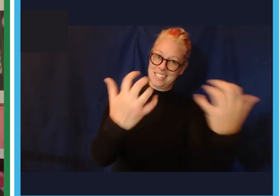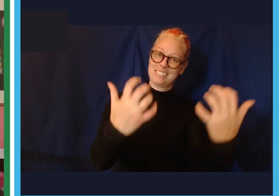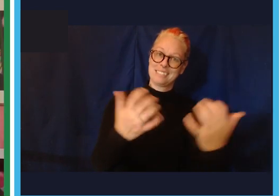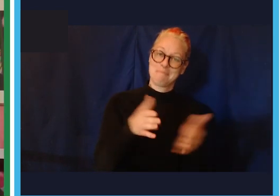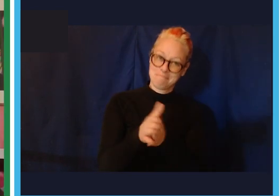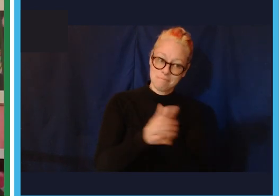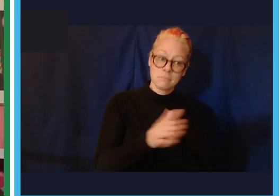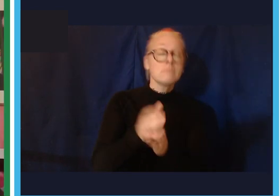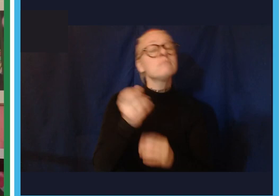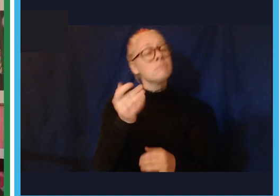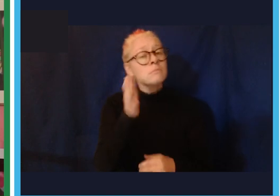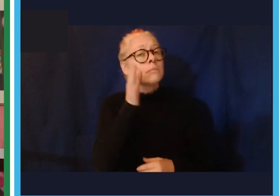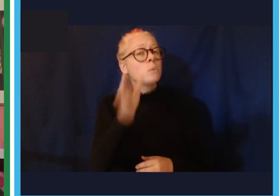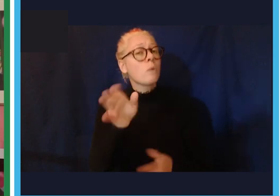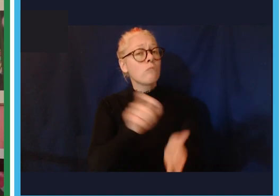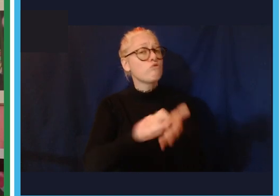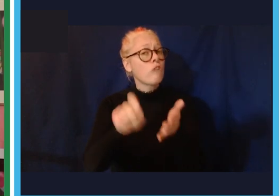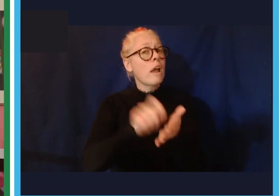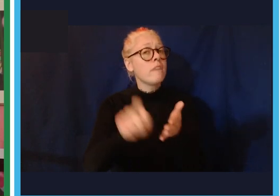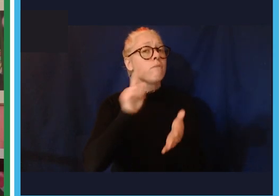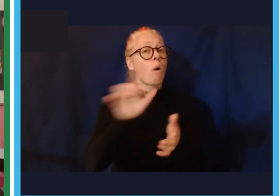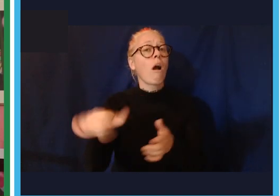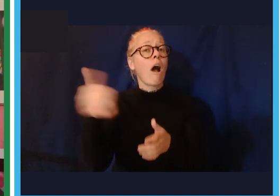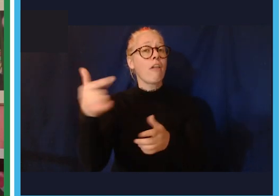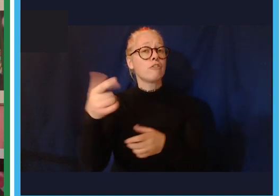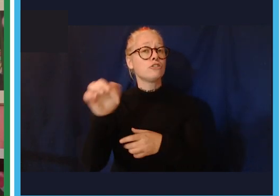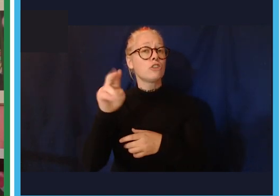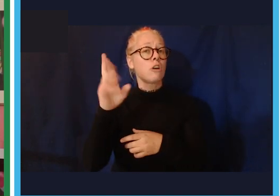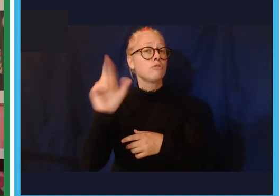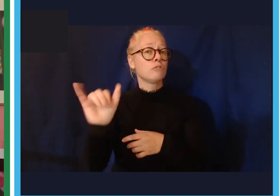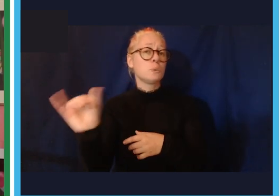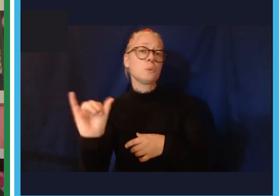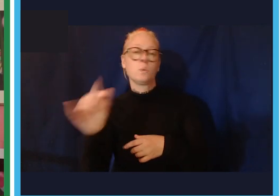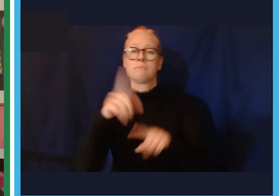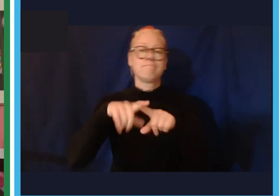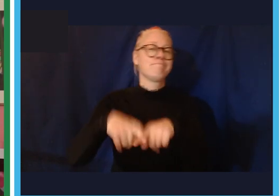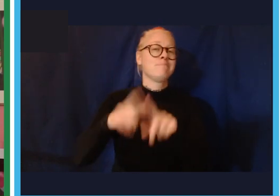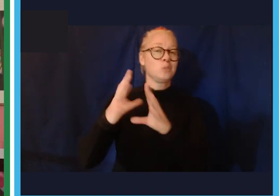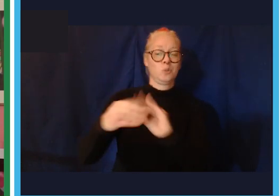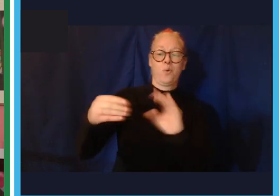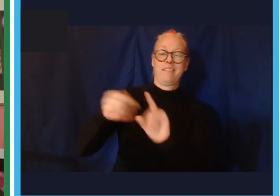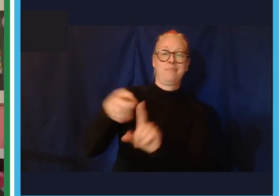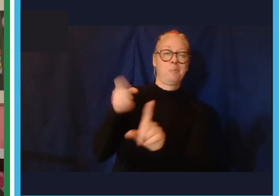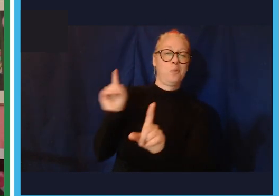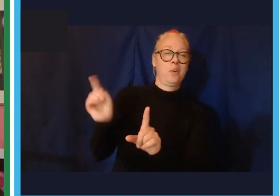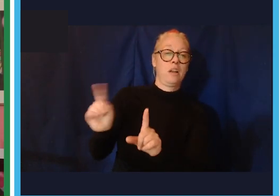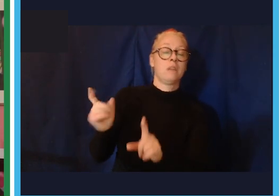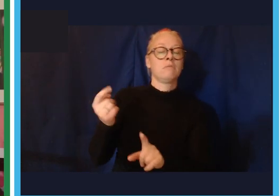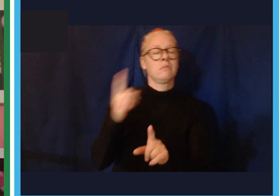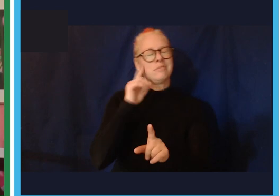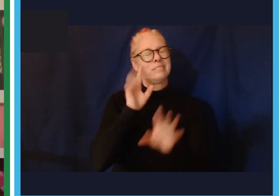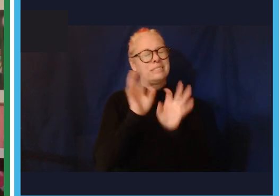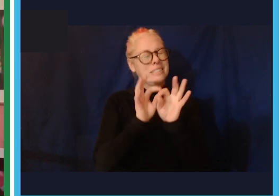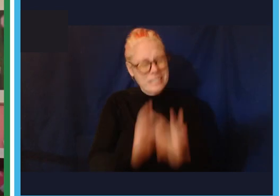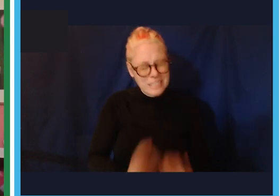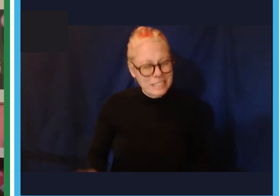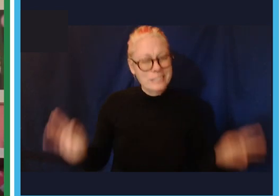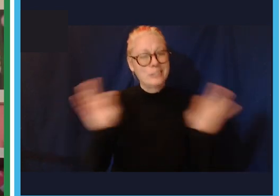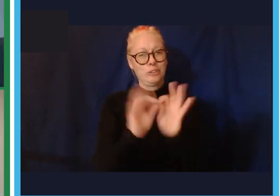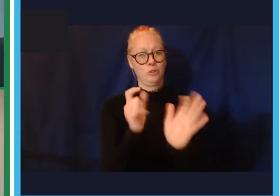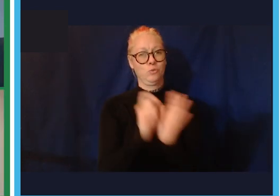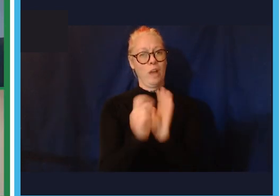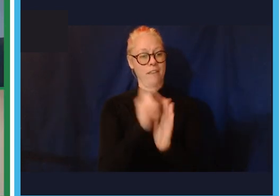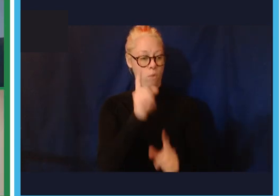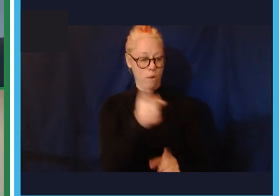it's, I think there's, it's a way to create great change. I think if you get to, I'm a